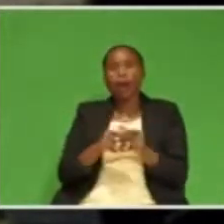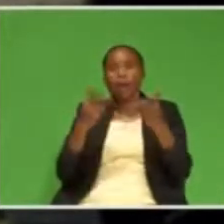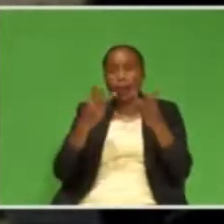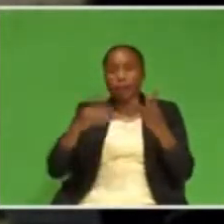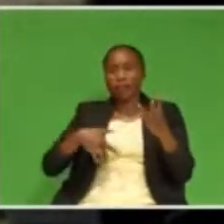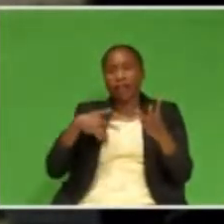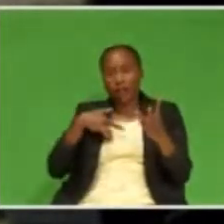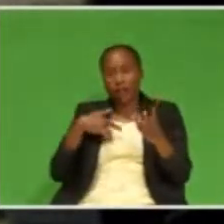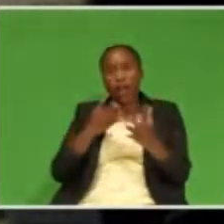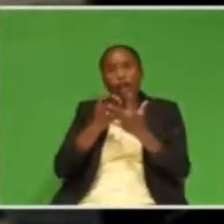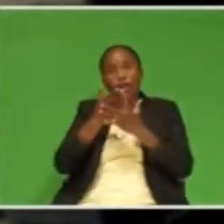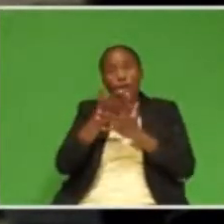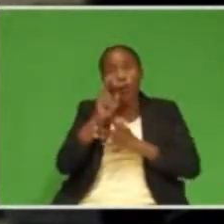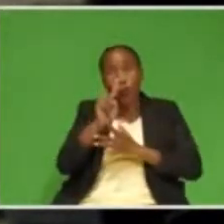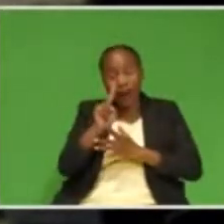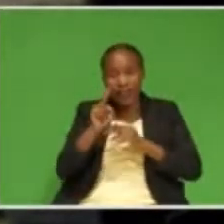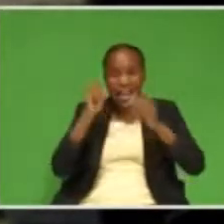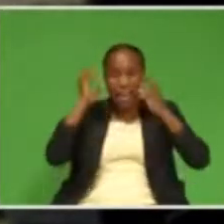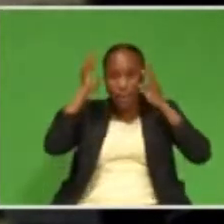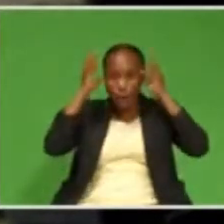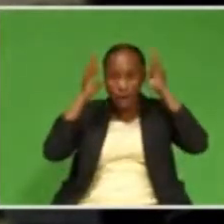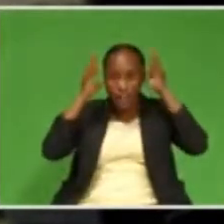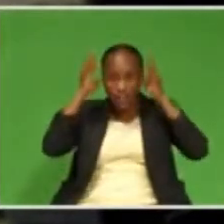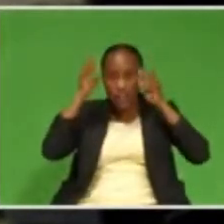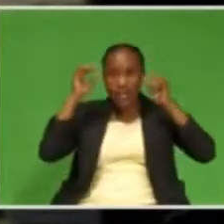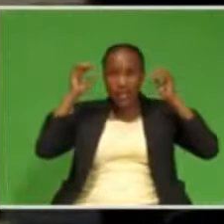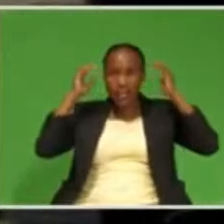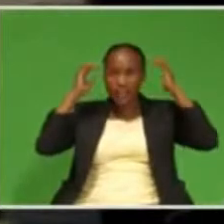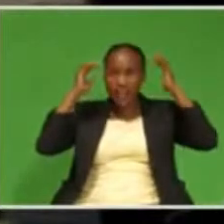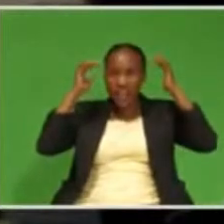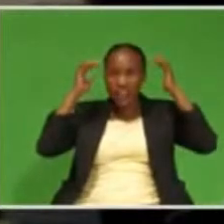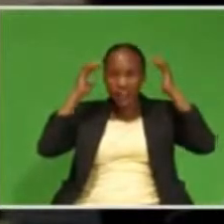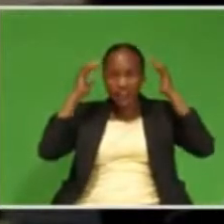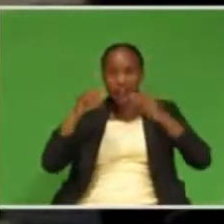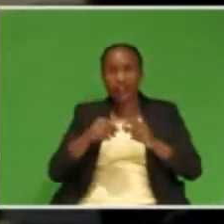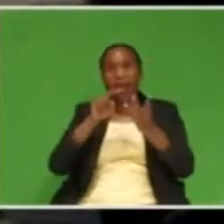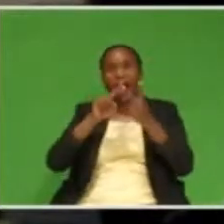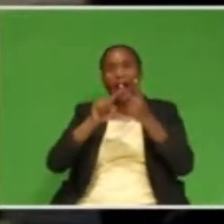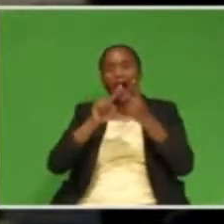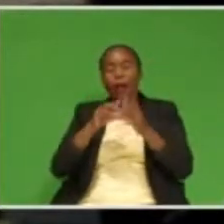through innovation, creativity, and